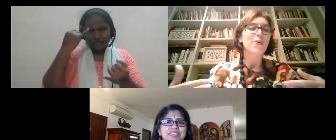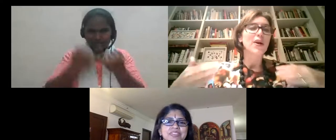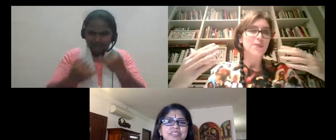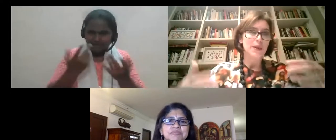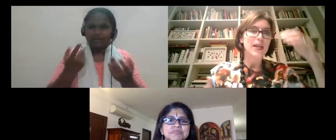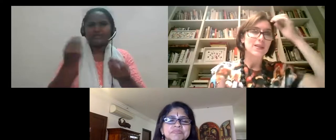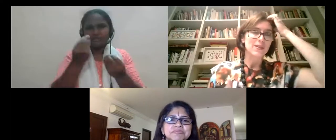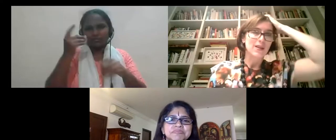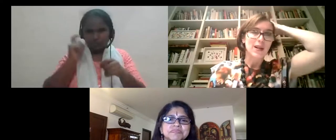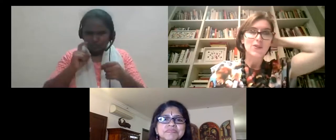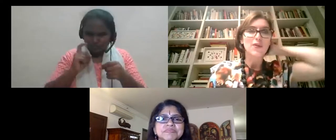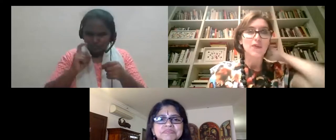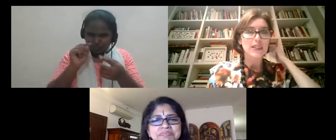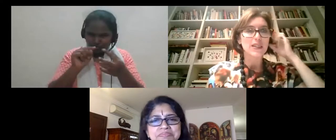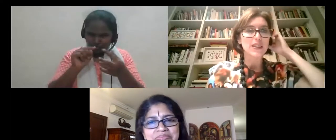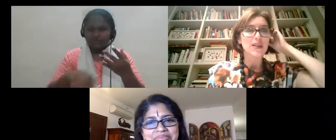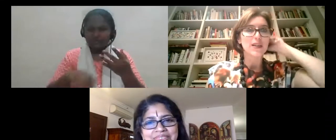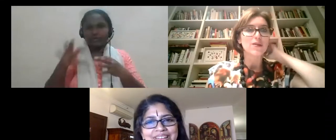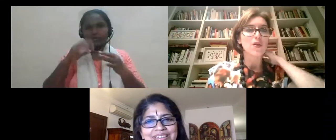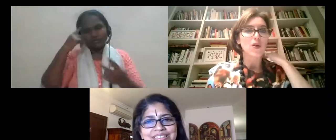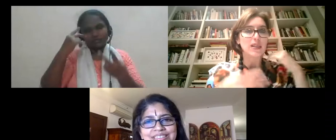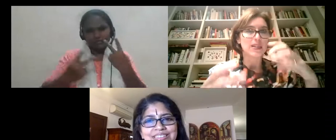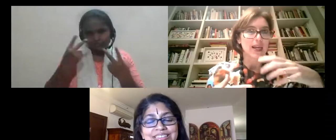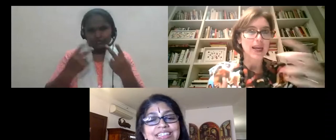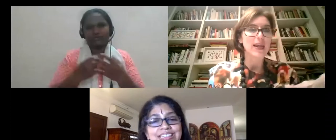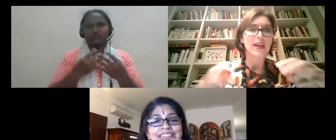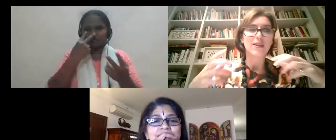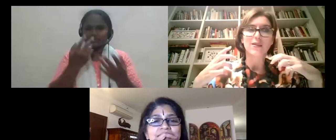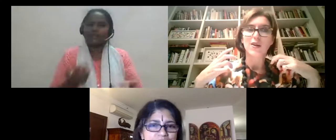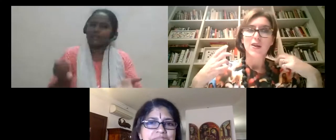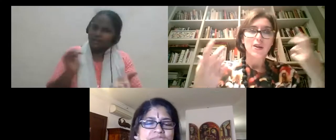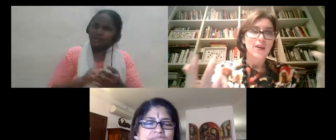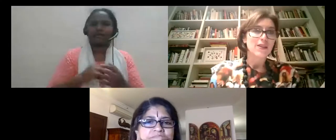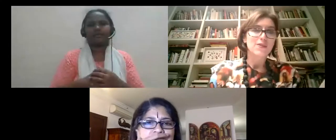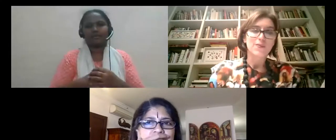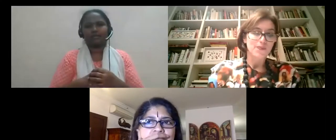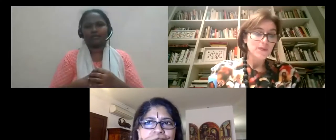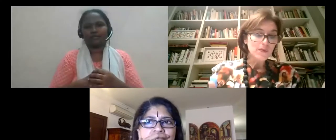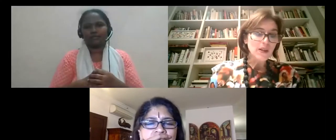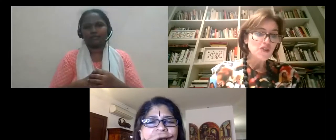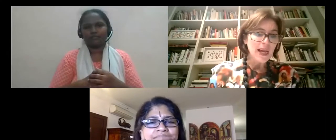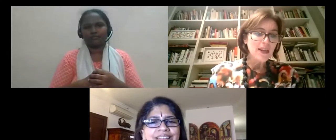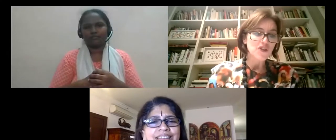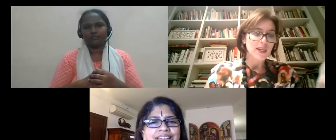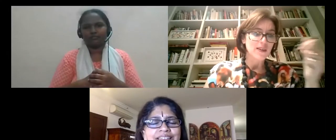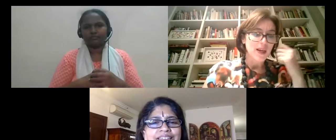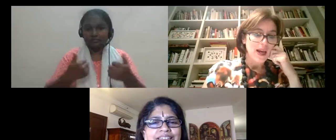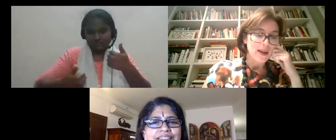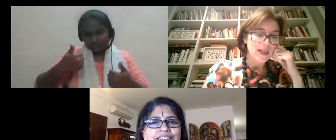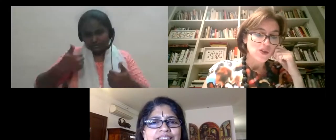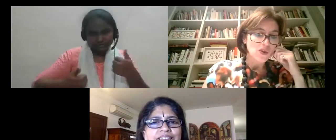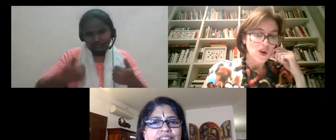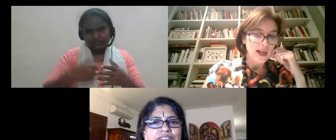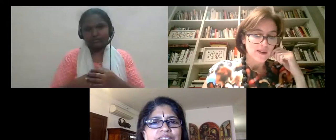certain point, but let's revisit it. Let's look at it again. Let's challenge it,